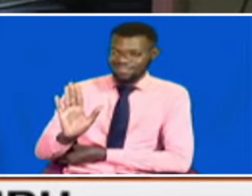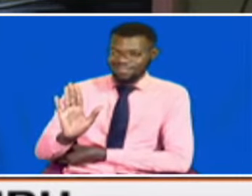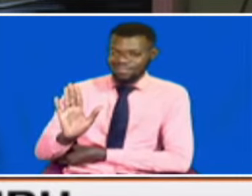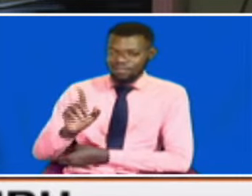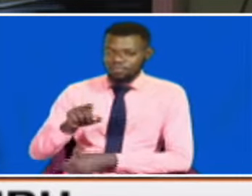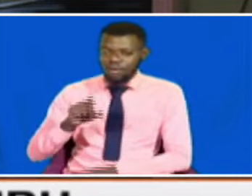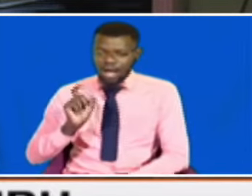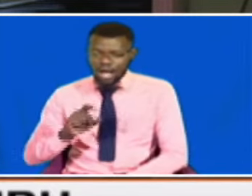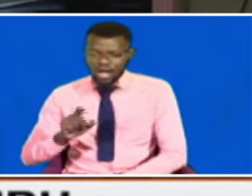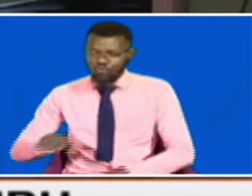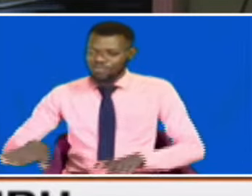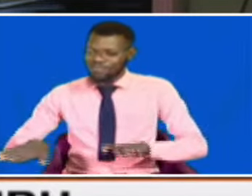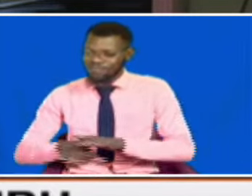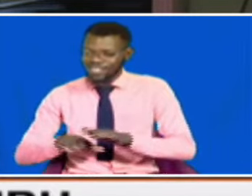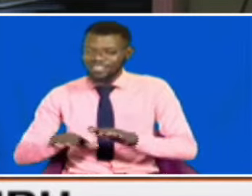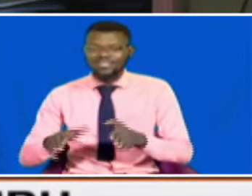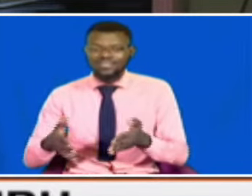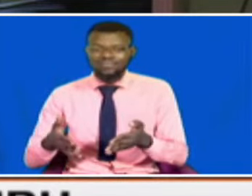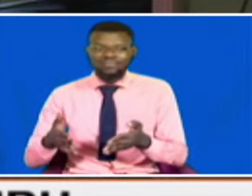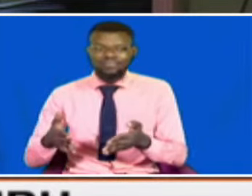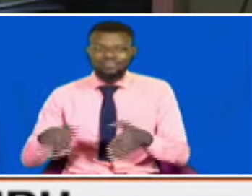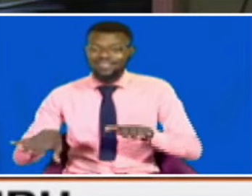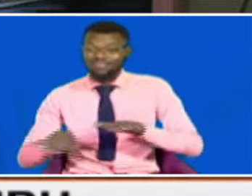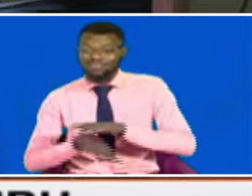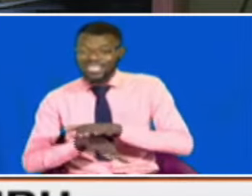KANU's vice president